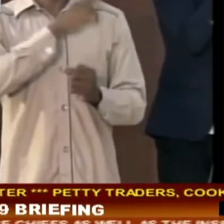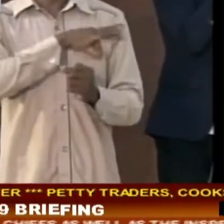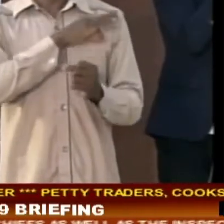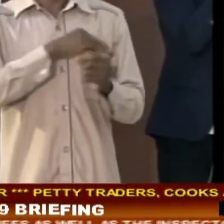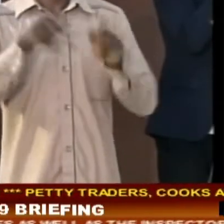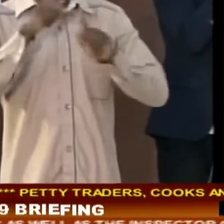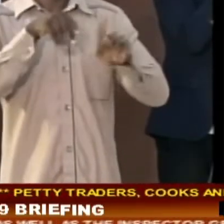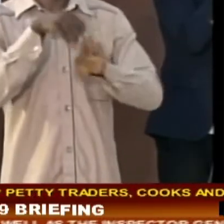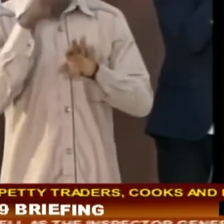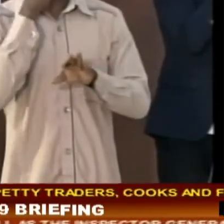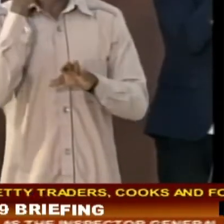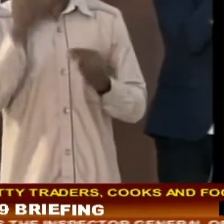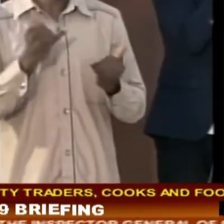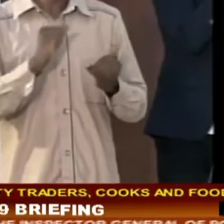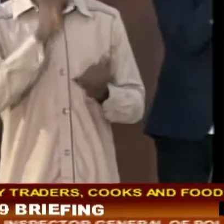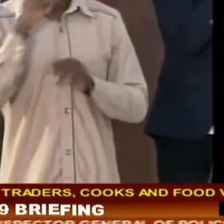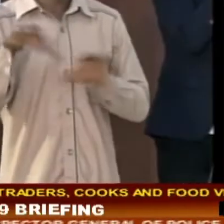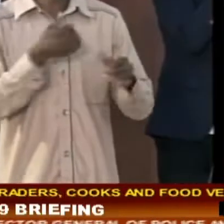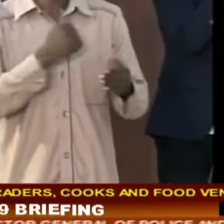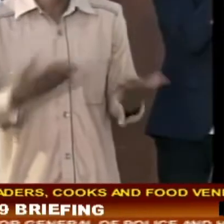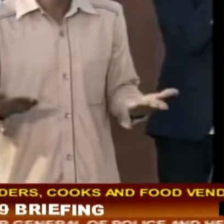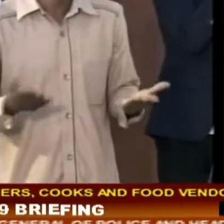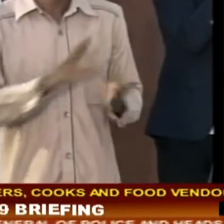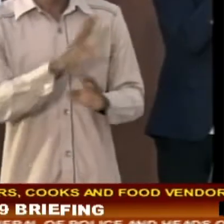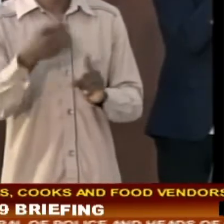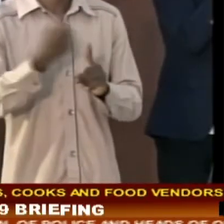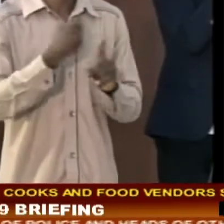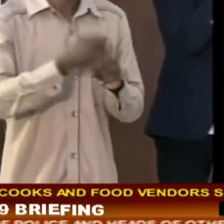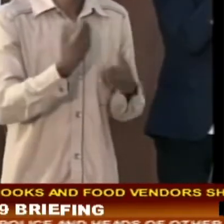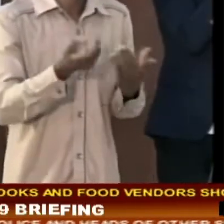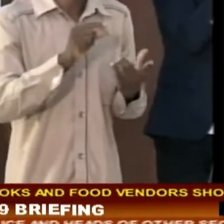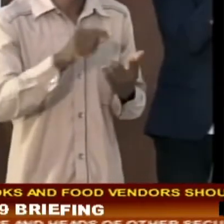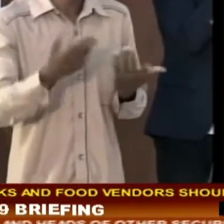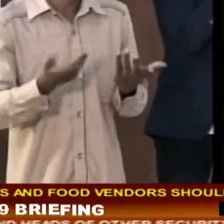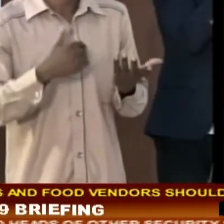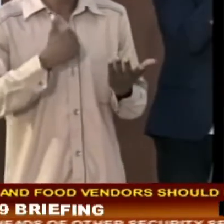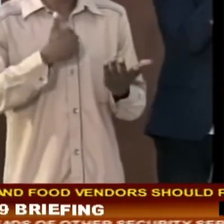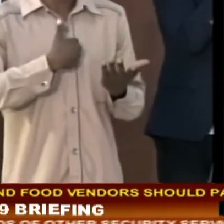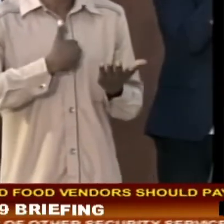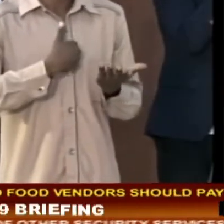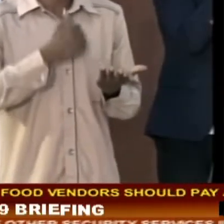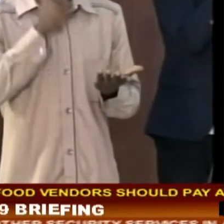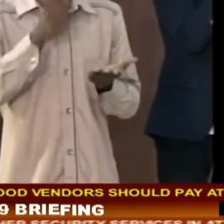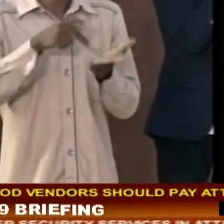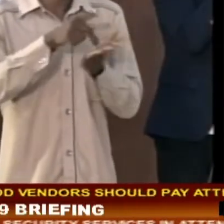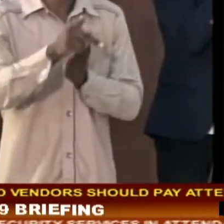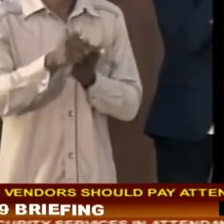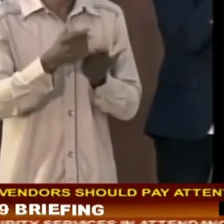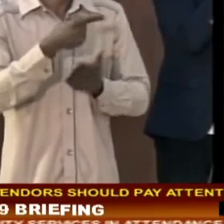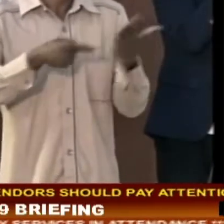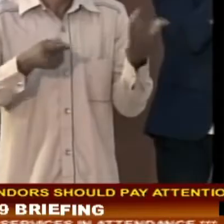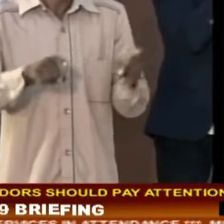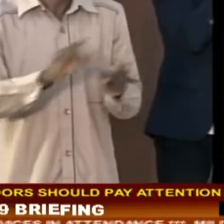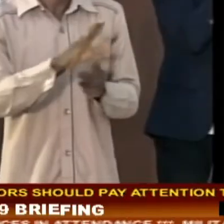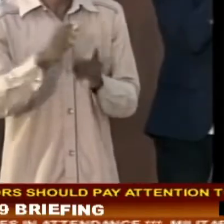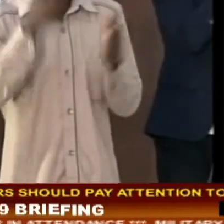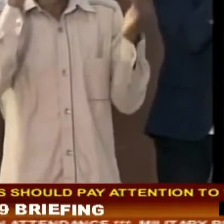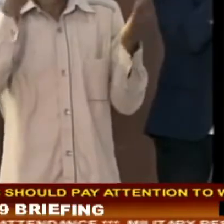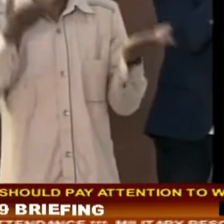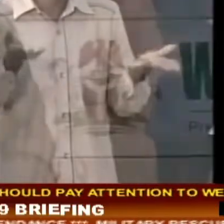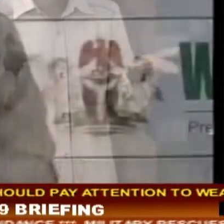rendering essential Services their salaries or their stiens rather have not been paid what is the plight what is the fit for